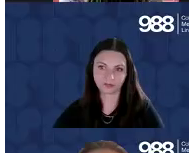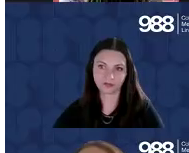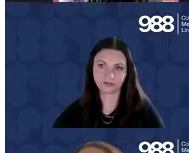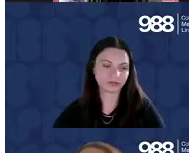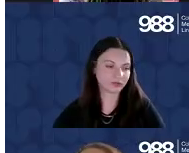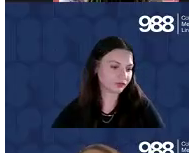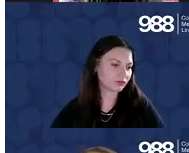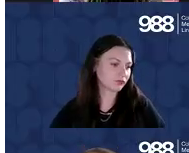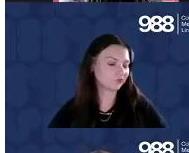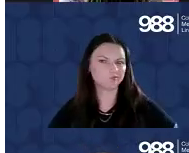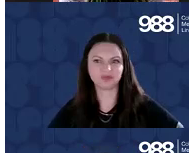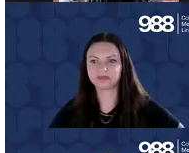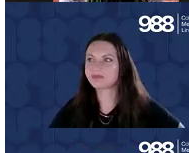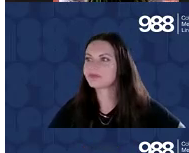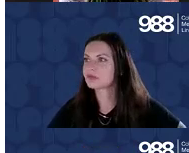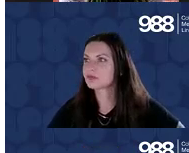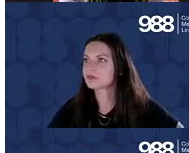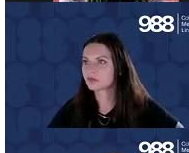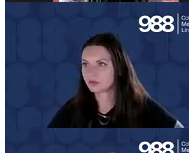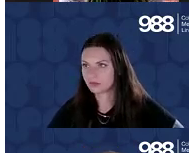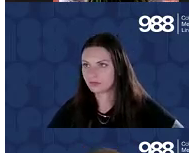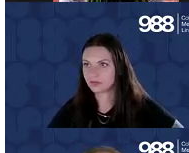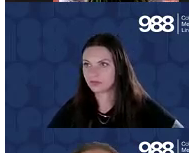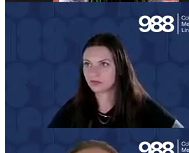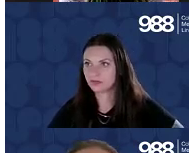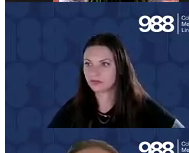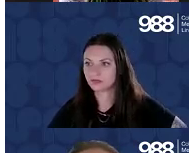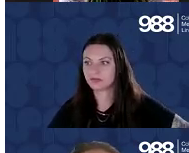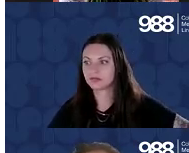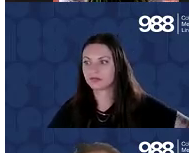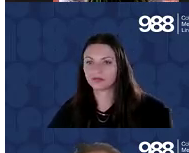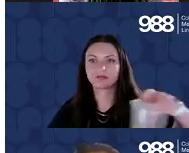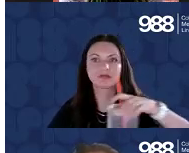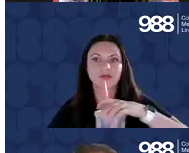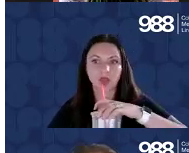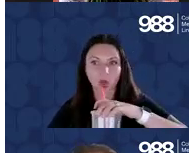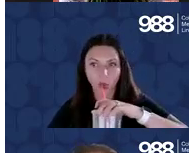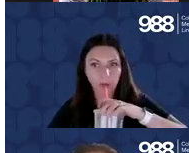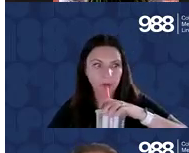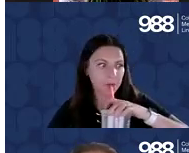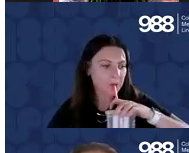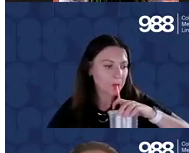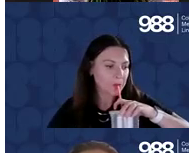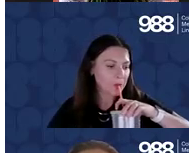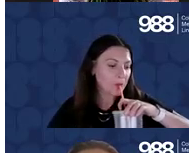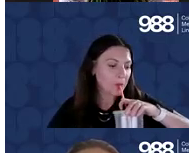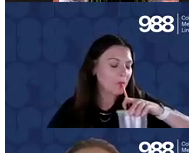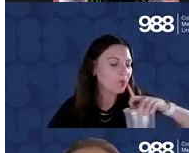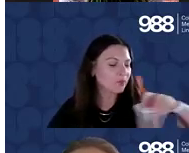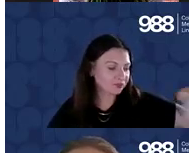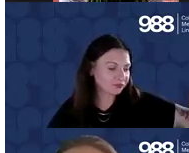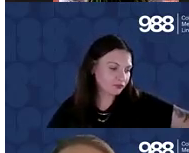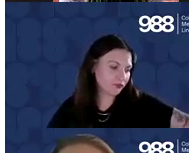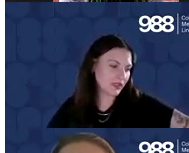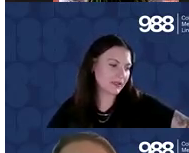Okay, wonderful. Thank you. So as many of you might know, we launched our marketing campaign on